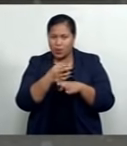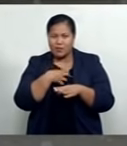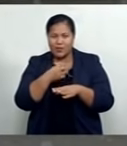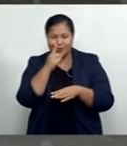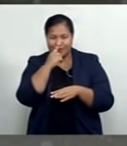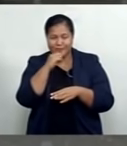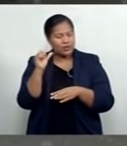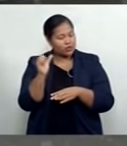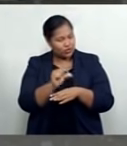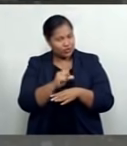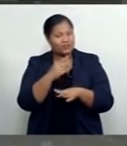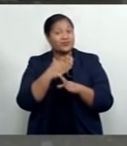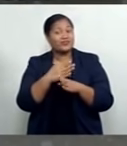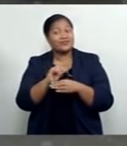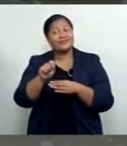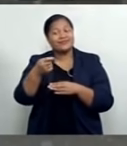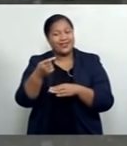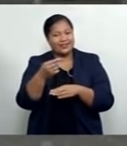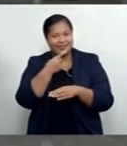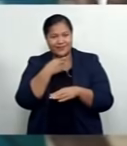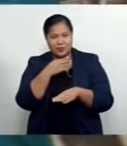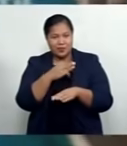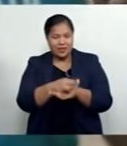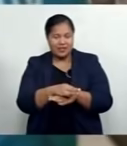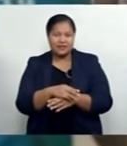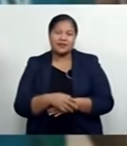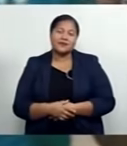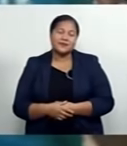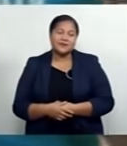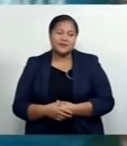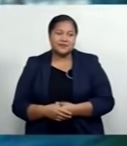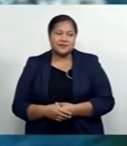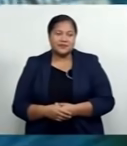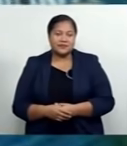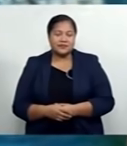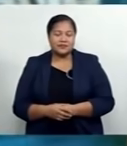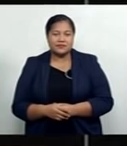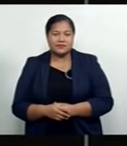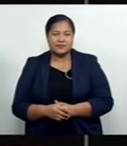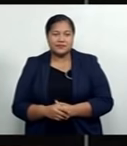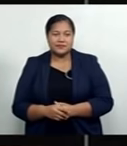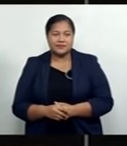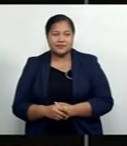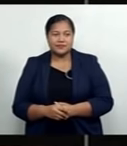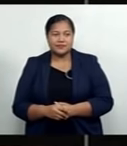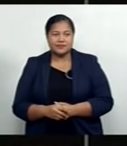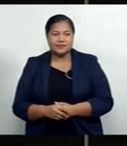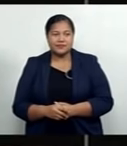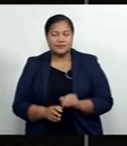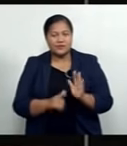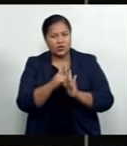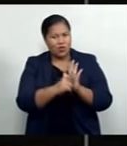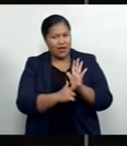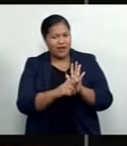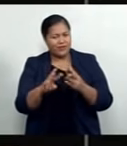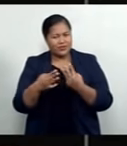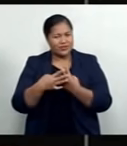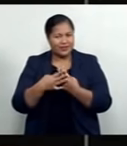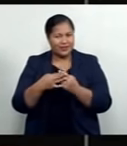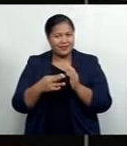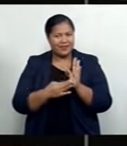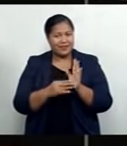people to be employed in the next few months. Ritika Pratap, FBC News. The lawyer for Sodelpa MP